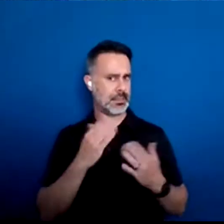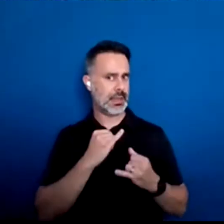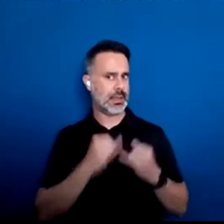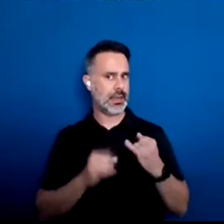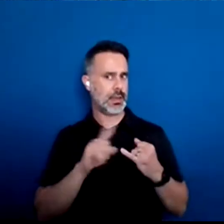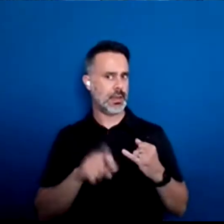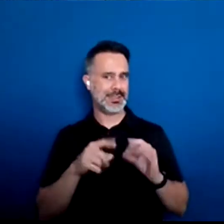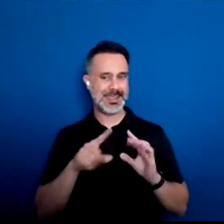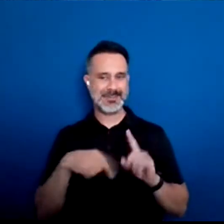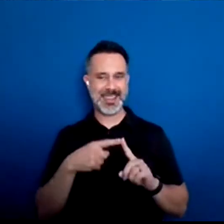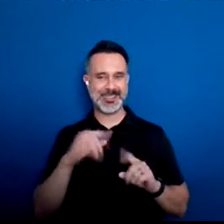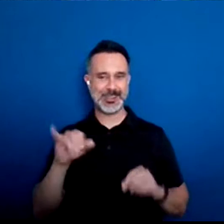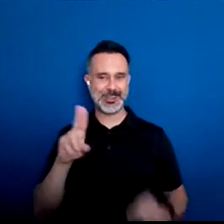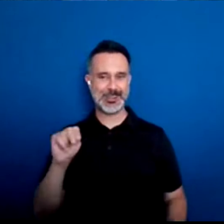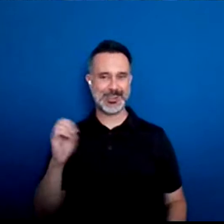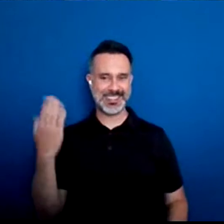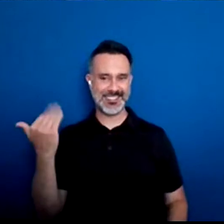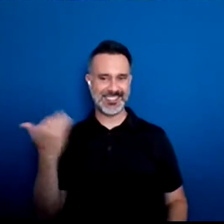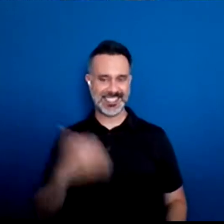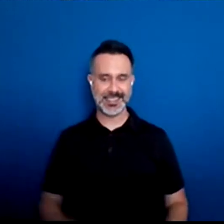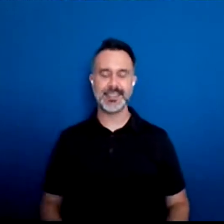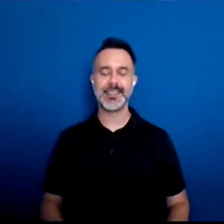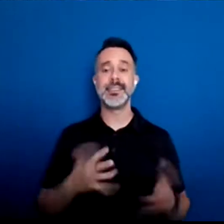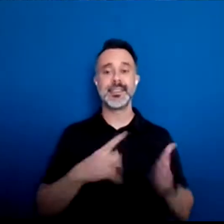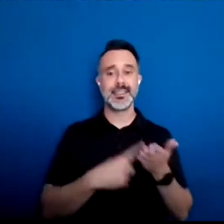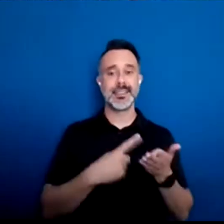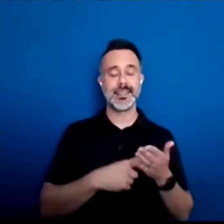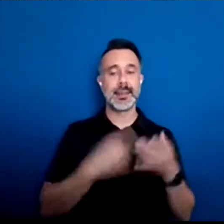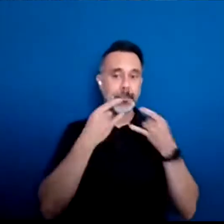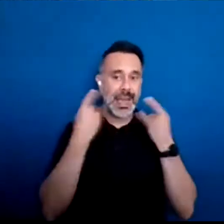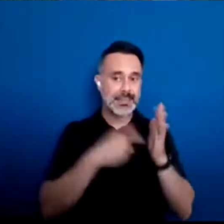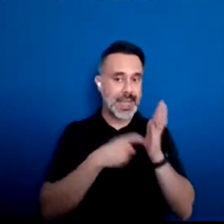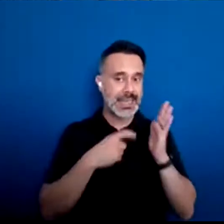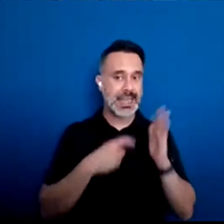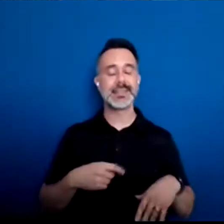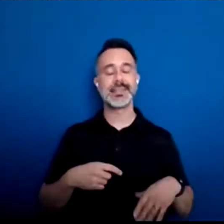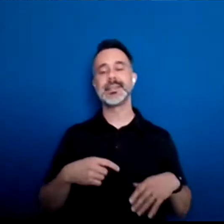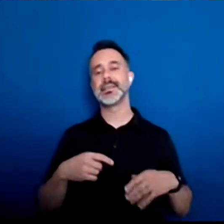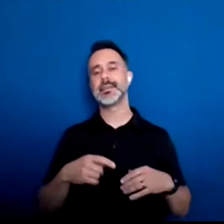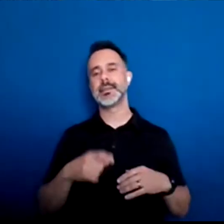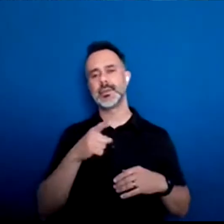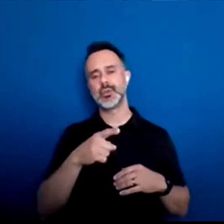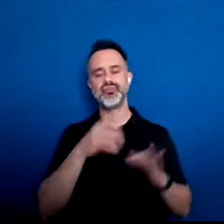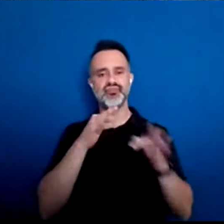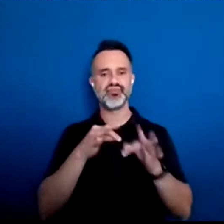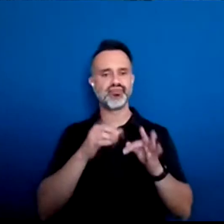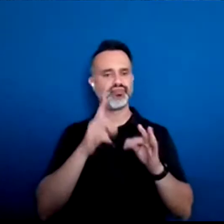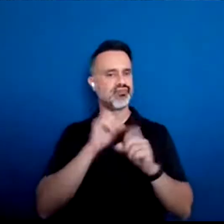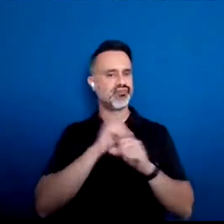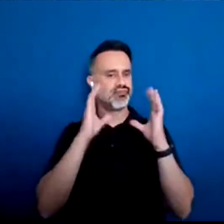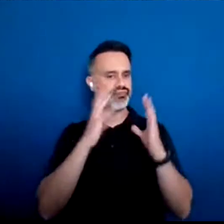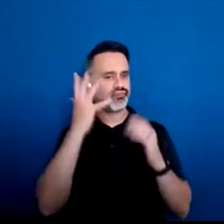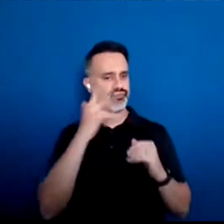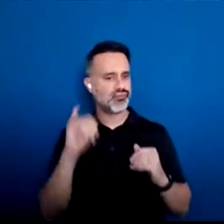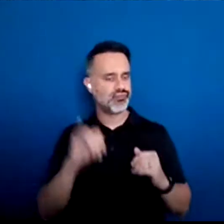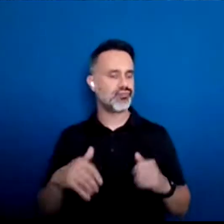15th. So we talked about the mask mandates, and you talked a little bit about what that might look like, and